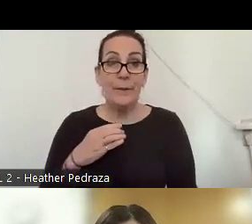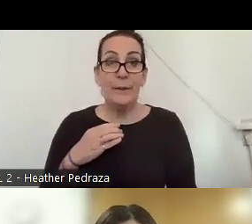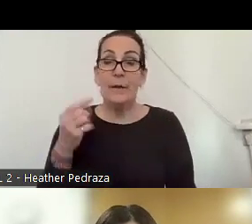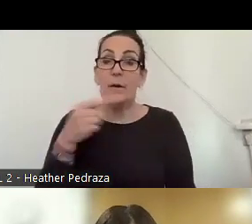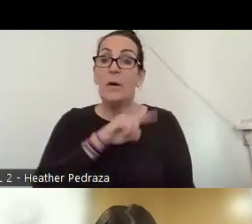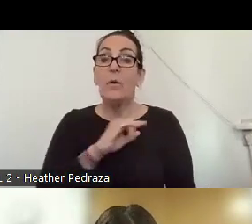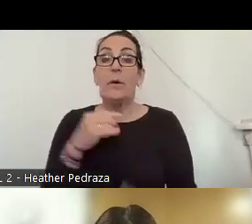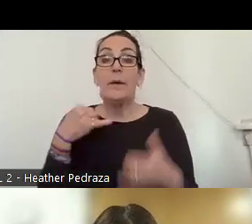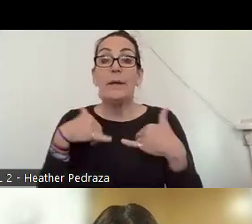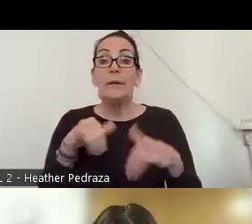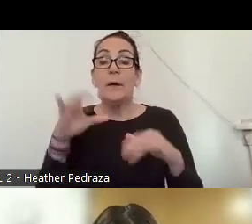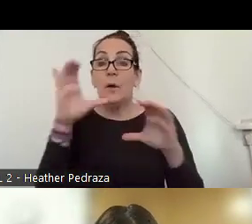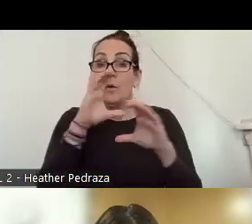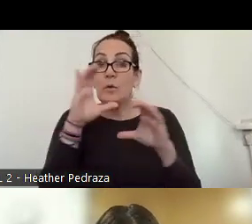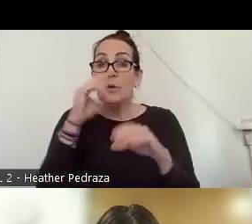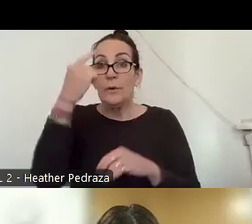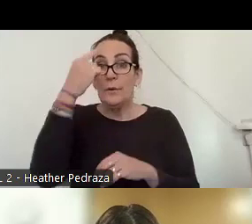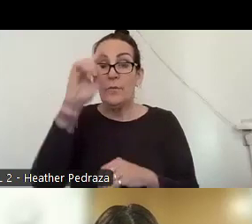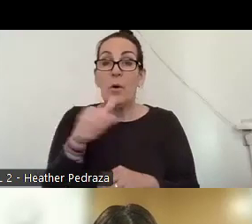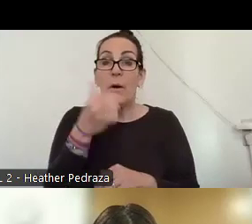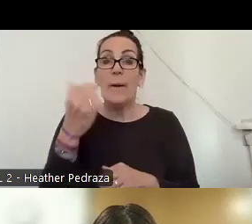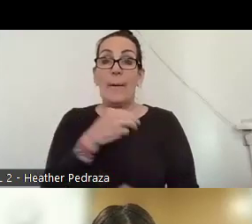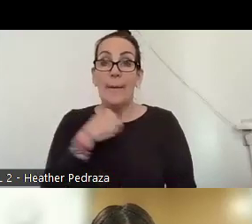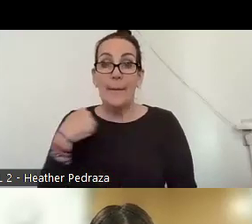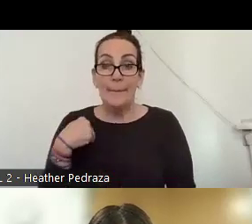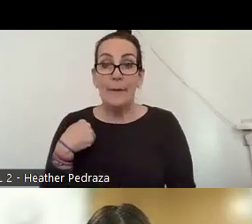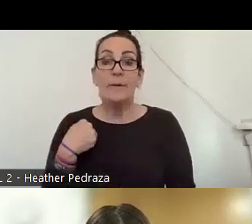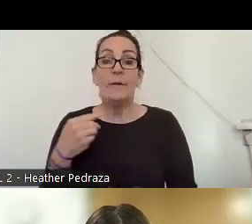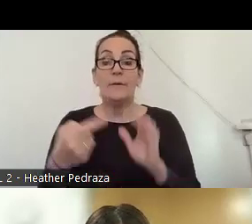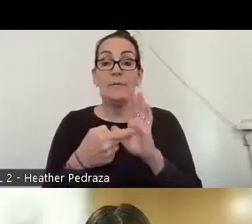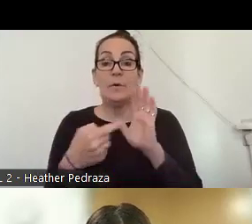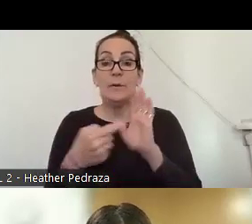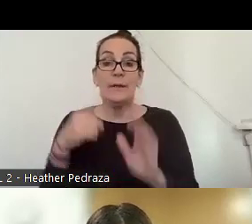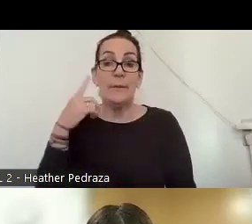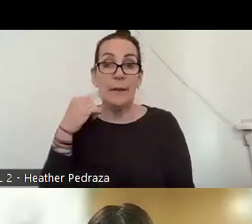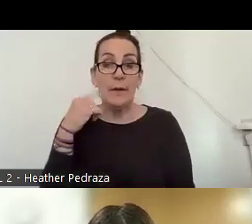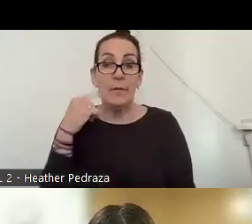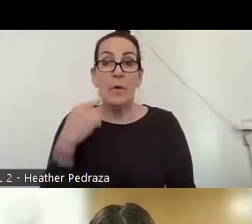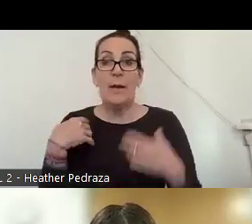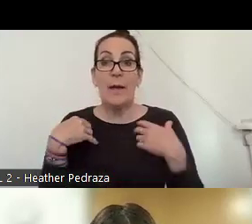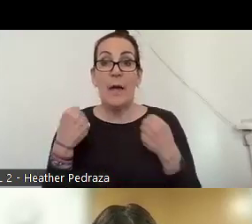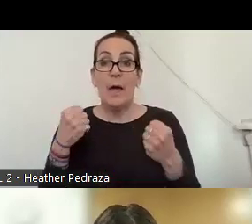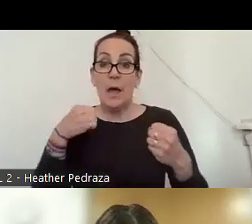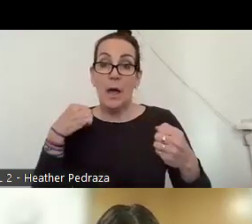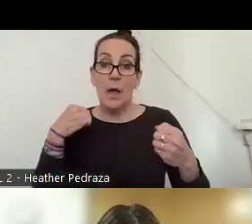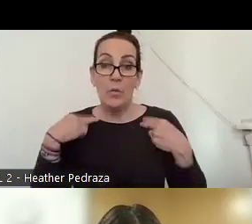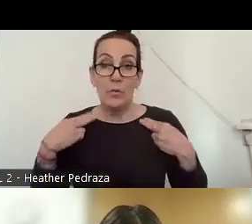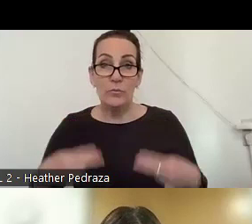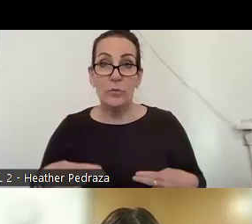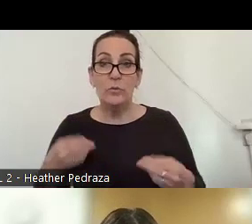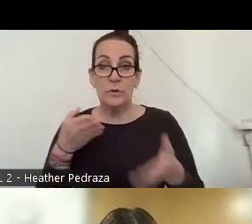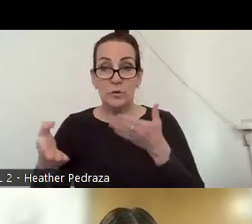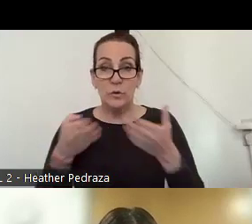looking for other members. The California Health and Human Services, with support from the